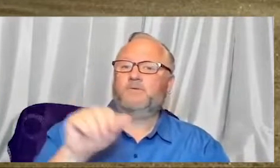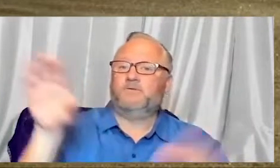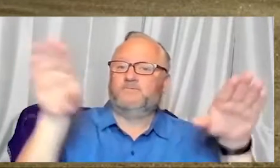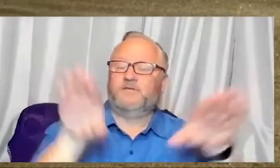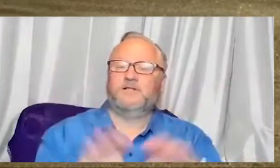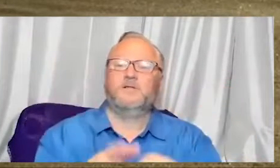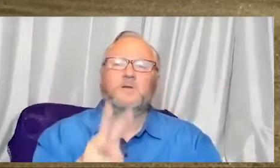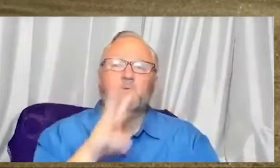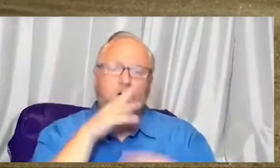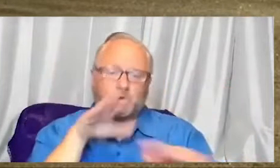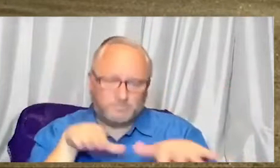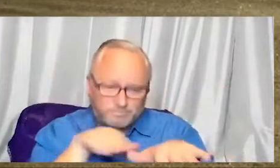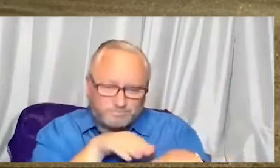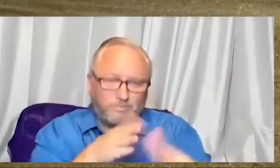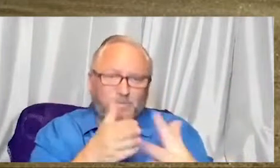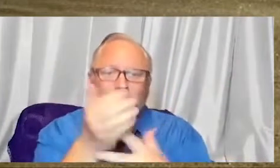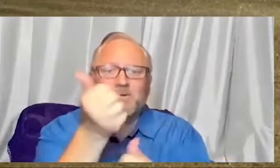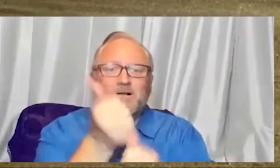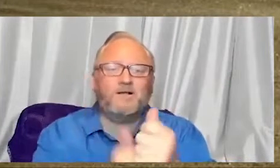every beloved grapevine.